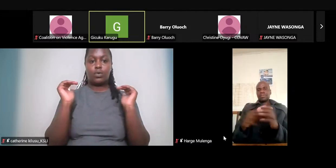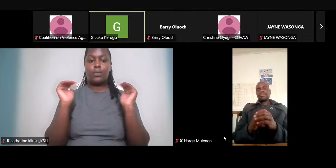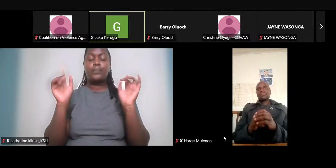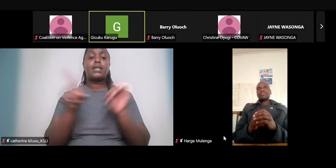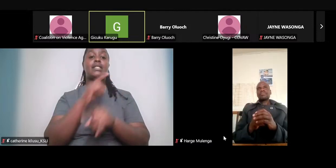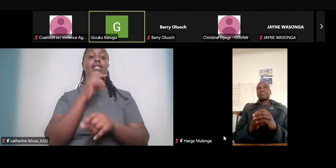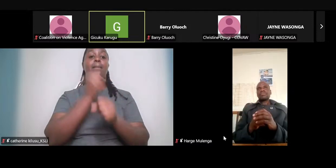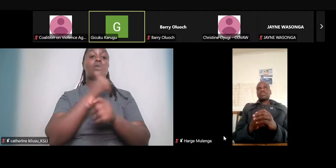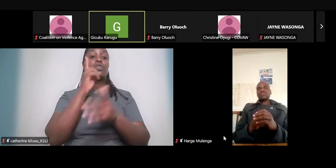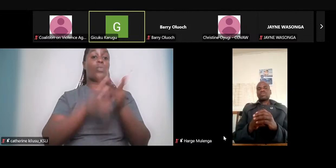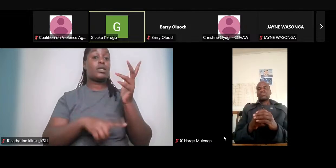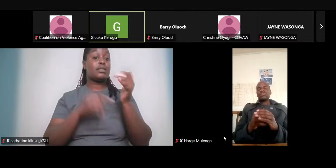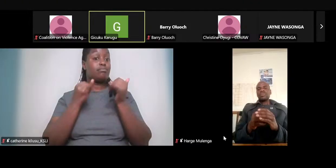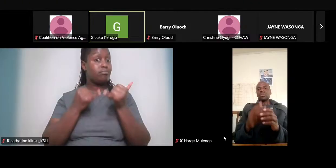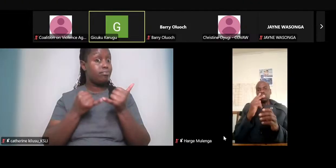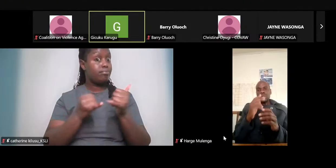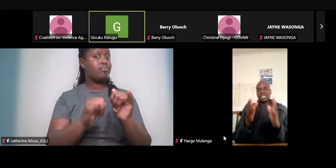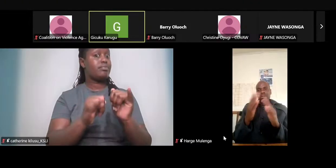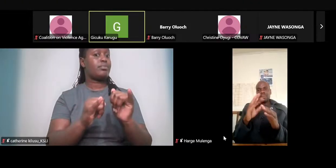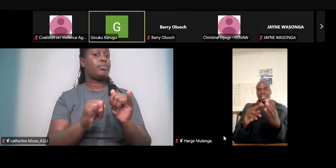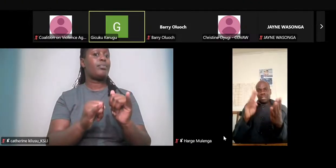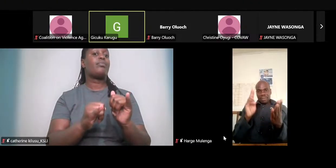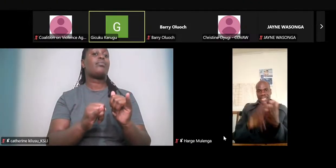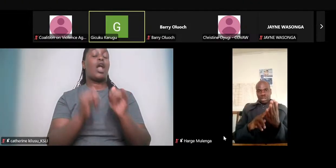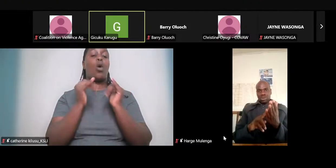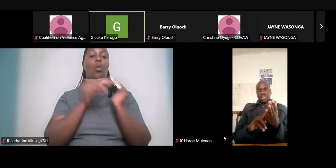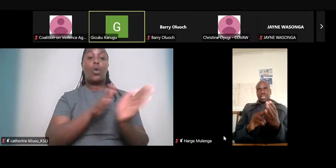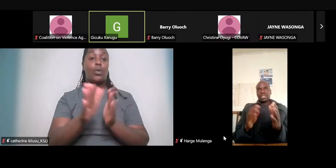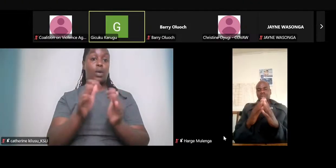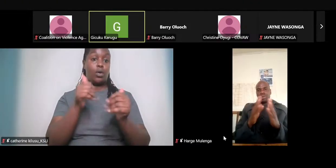implementation, definitely one way in which this,